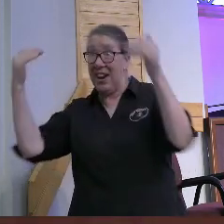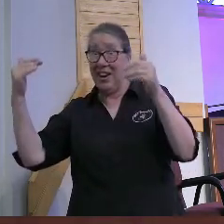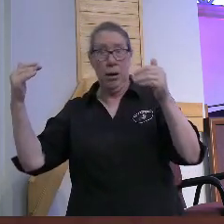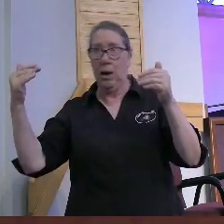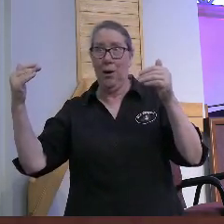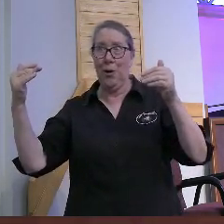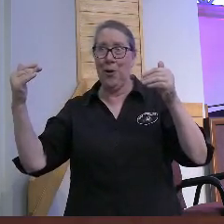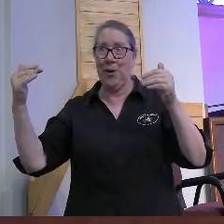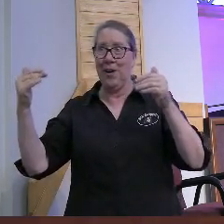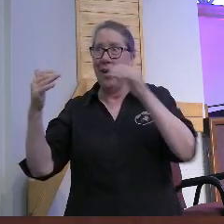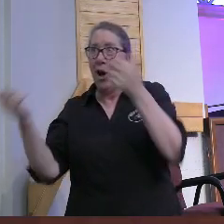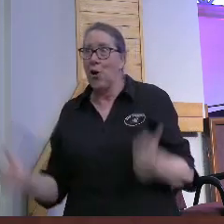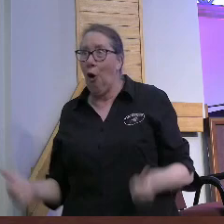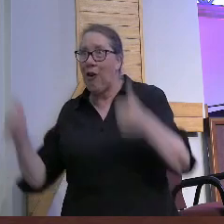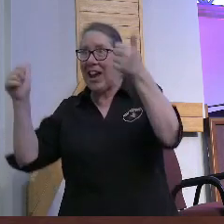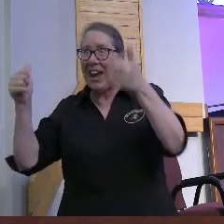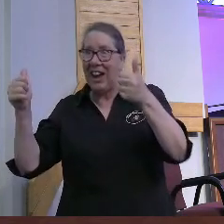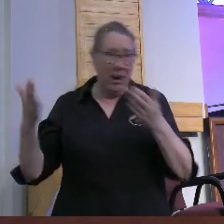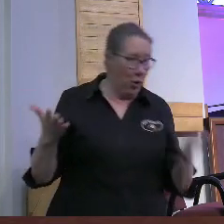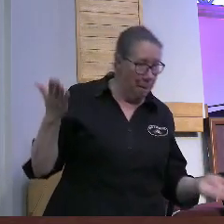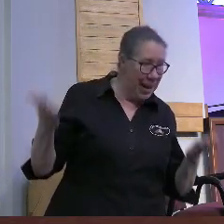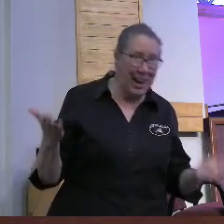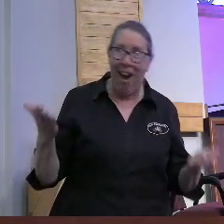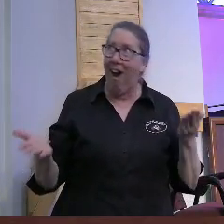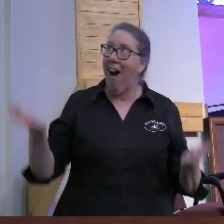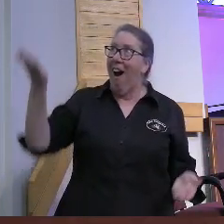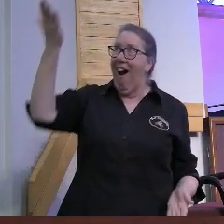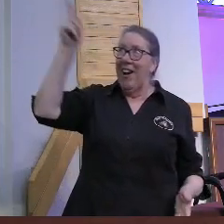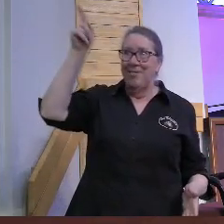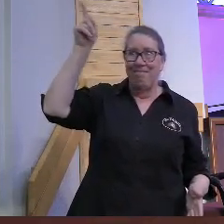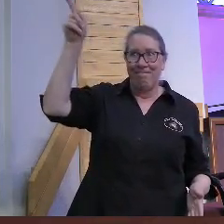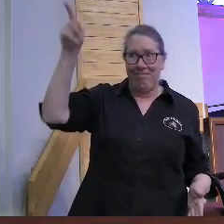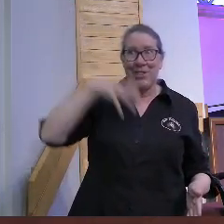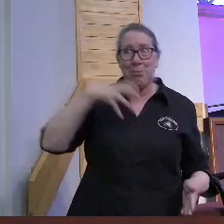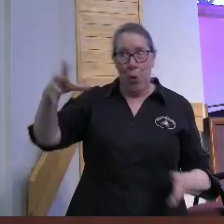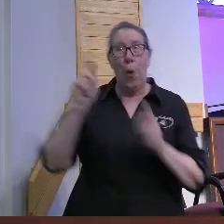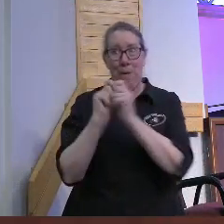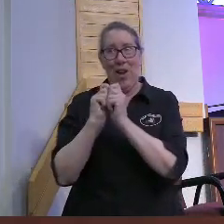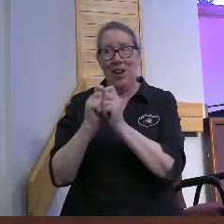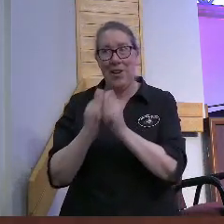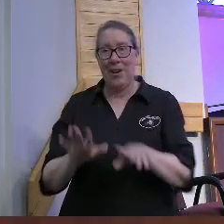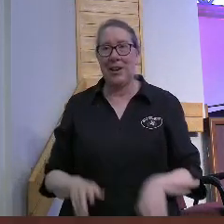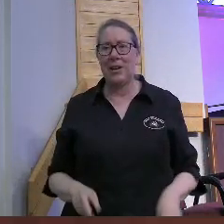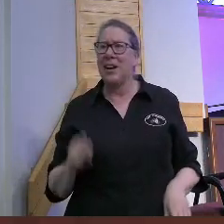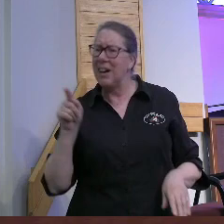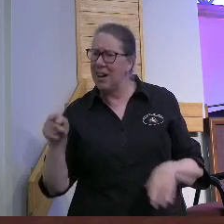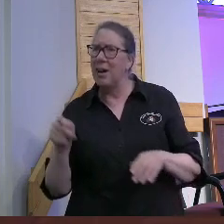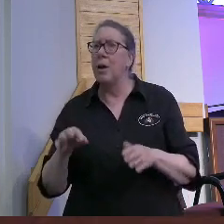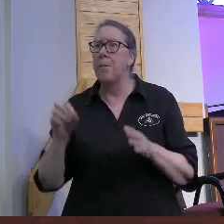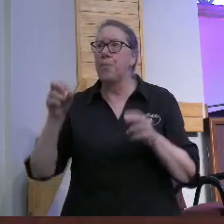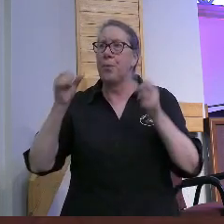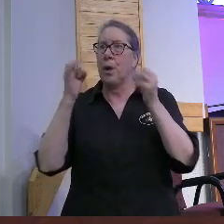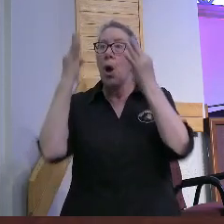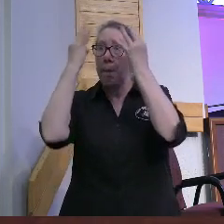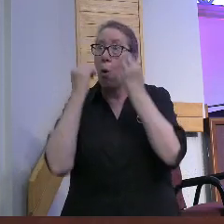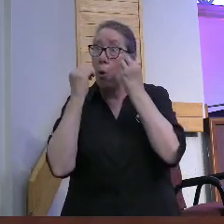over the wall. He could see some troubles. In fact, he wrote from prison. He could see some troubles, but he was looking over the wall, and he said, you know,